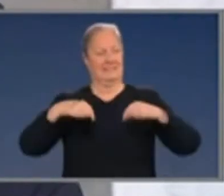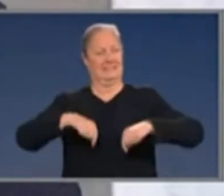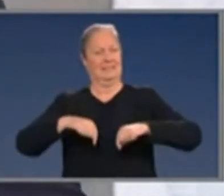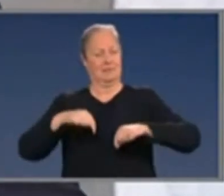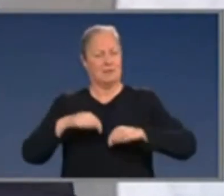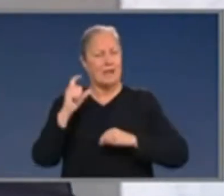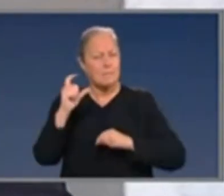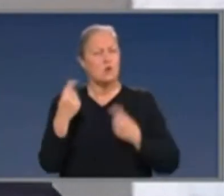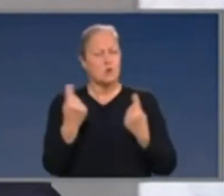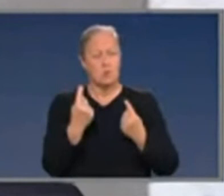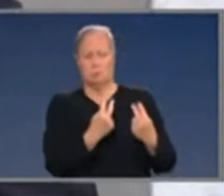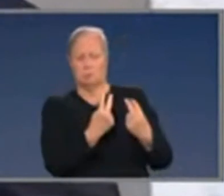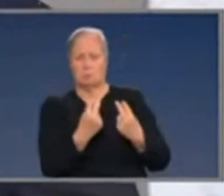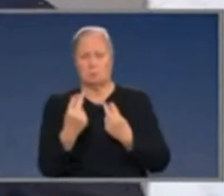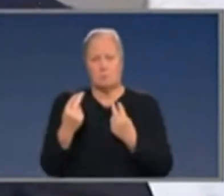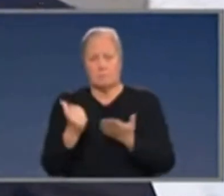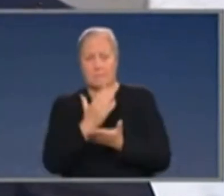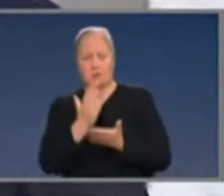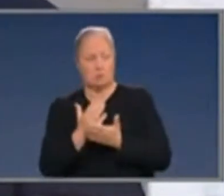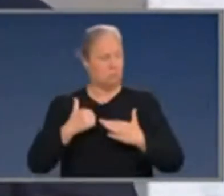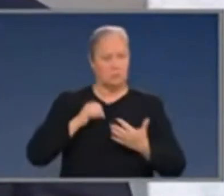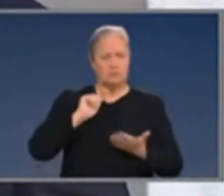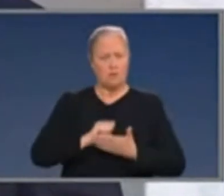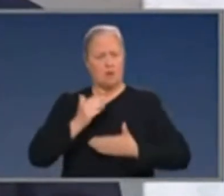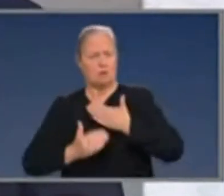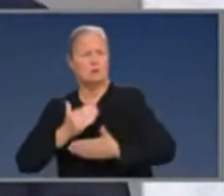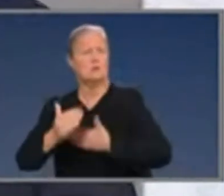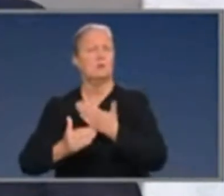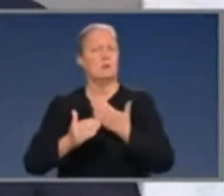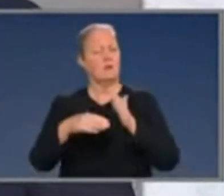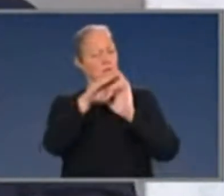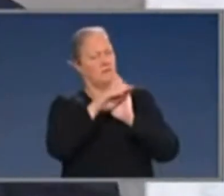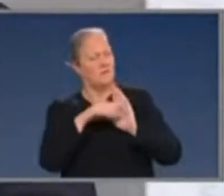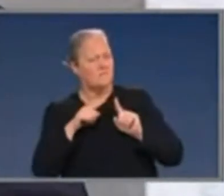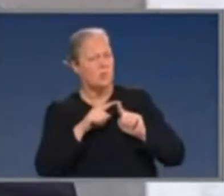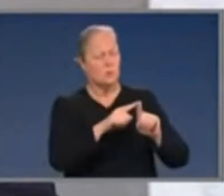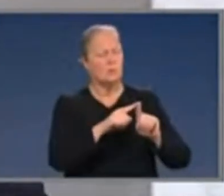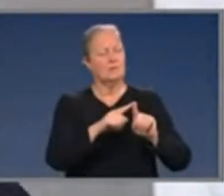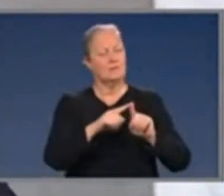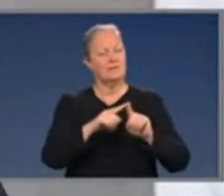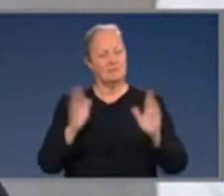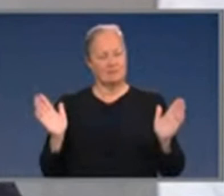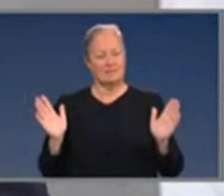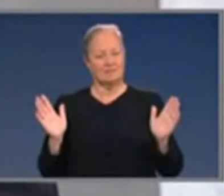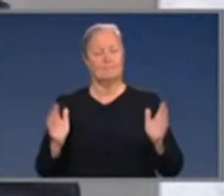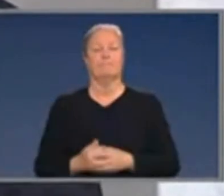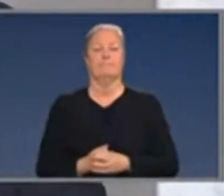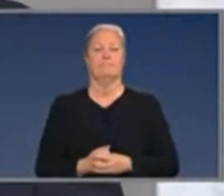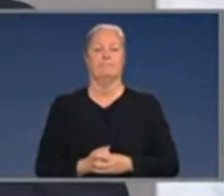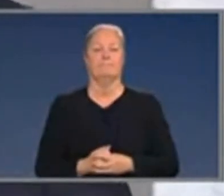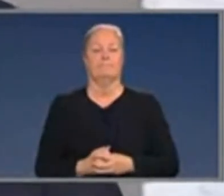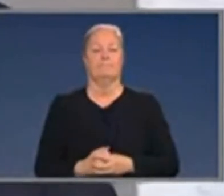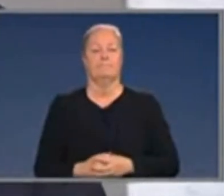who takes regular checks on me, and that's practiced pretty significantly here to ensure that I don't provide vulnerable, just the once.